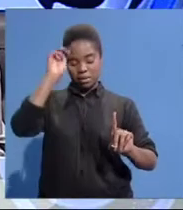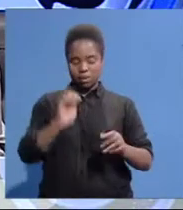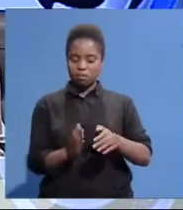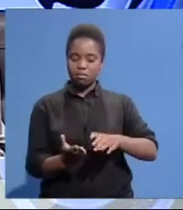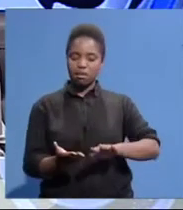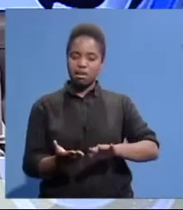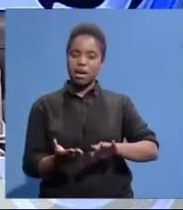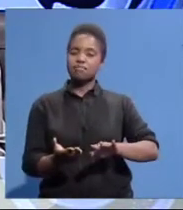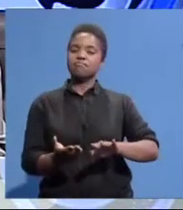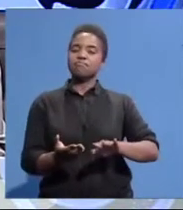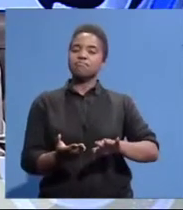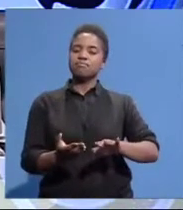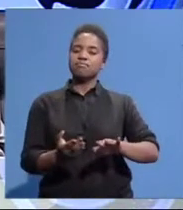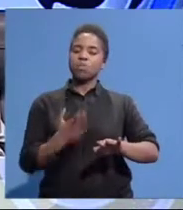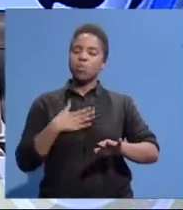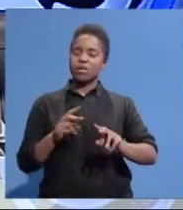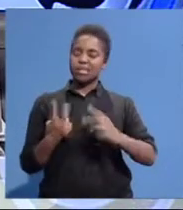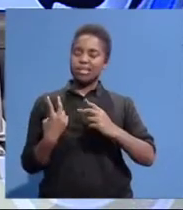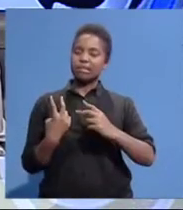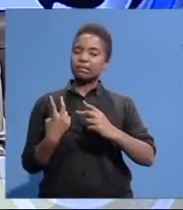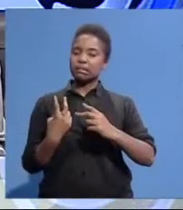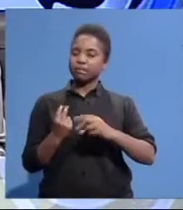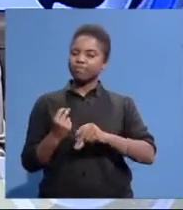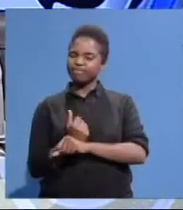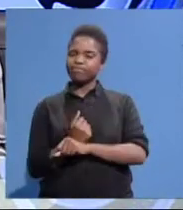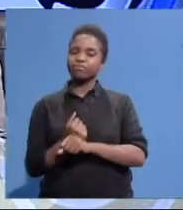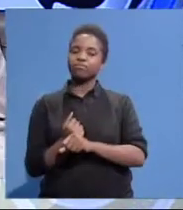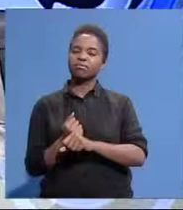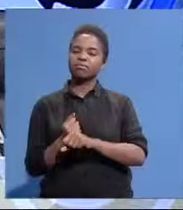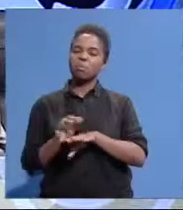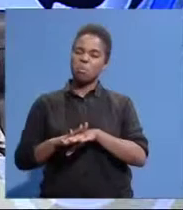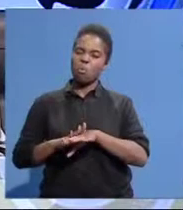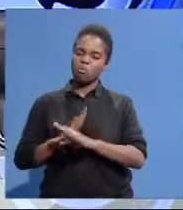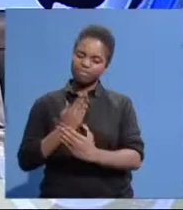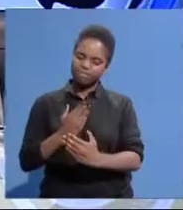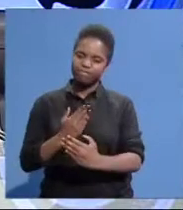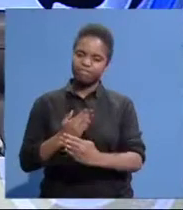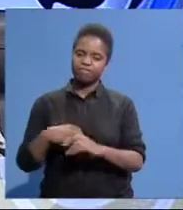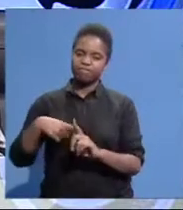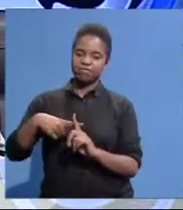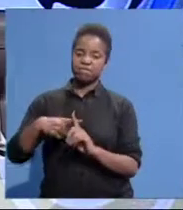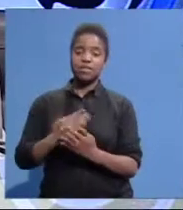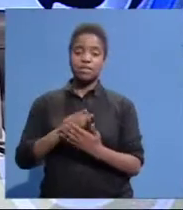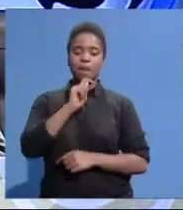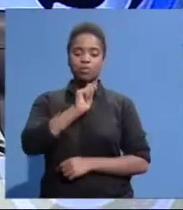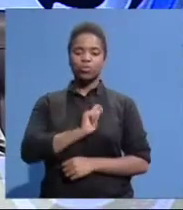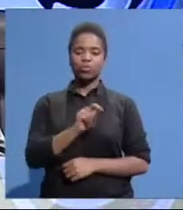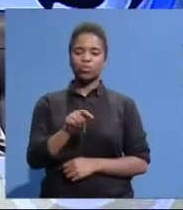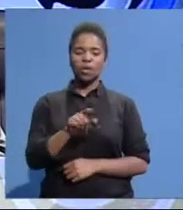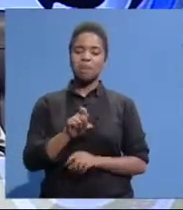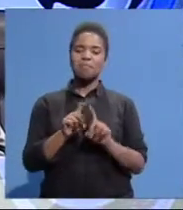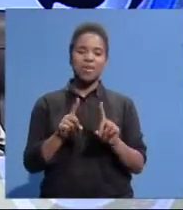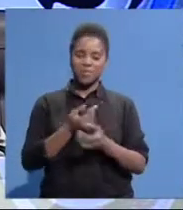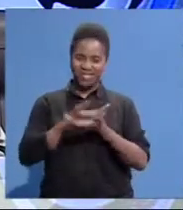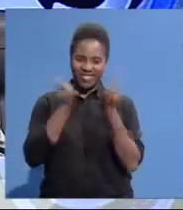bit of space to reflect. I think in the reflection, we have found some truths that have always been there, that we are a great